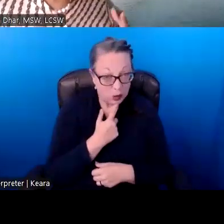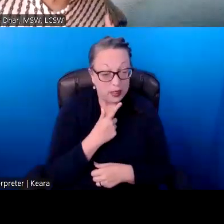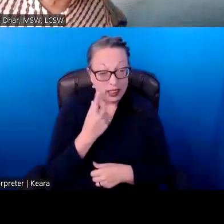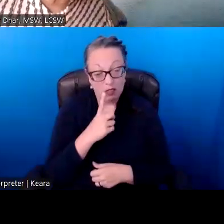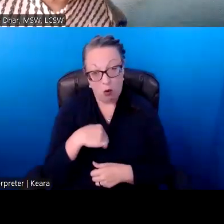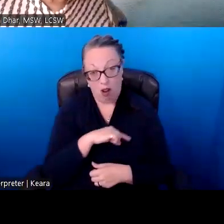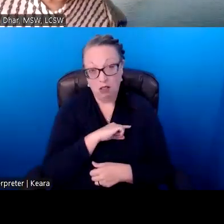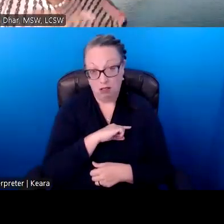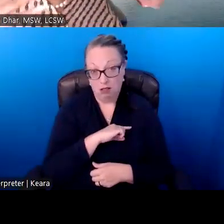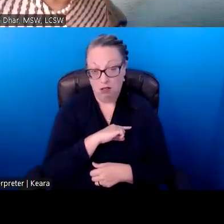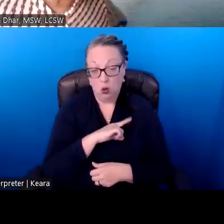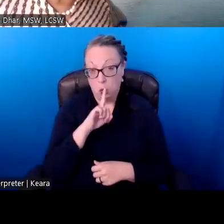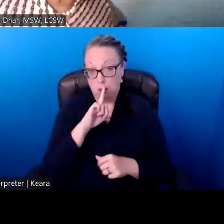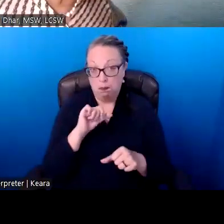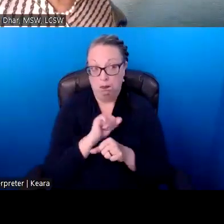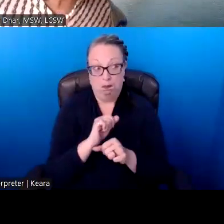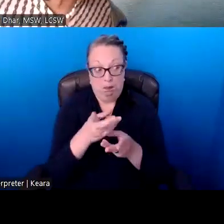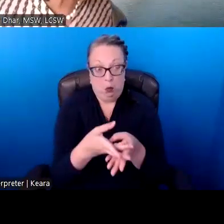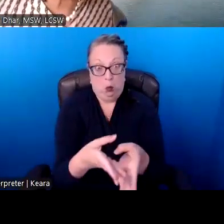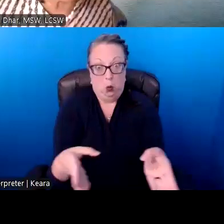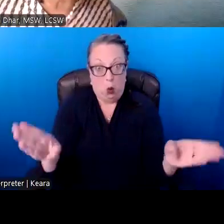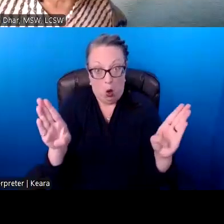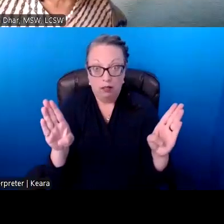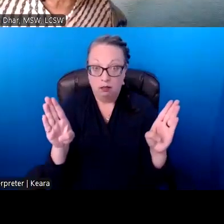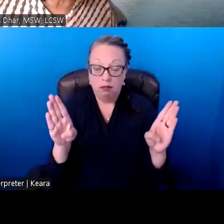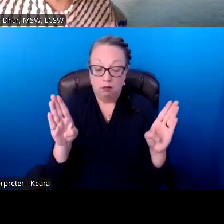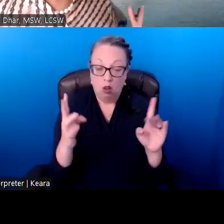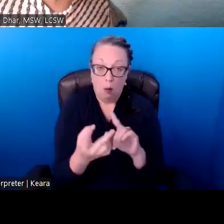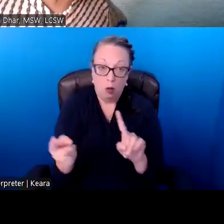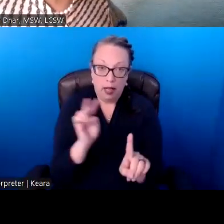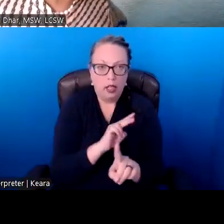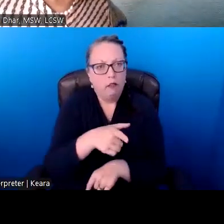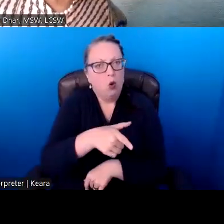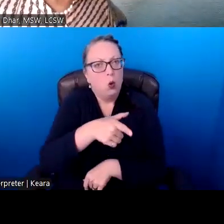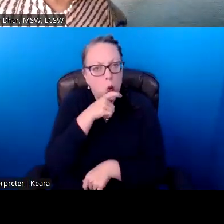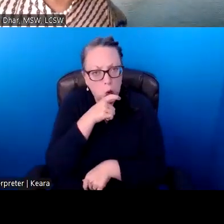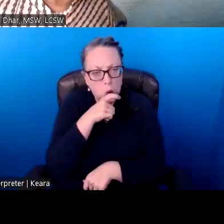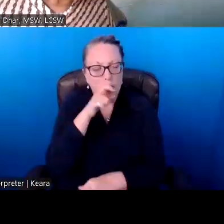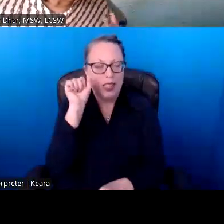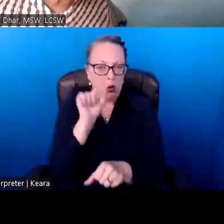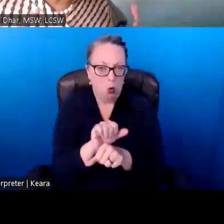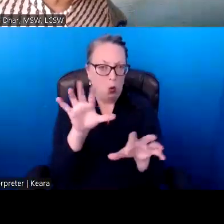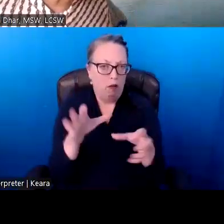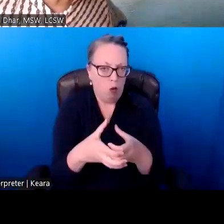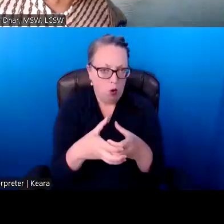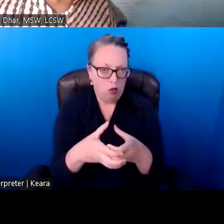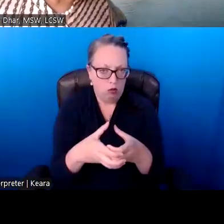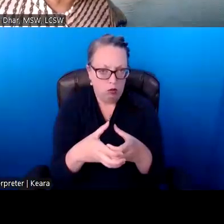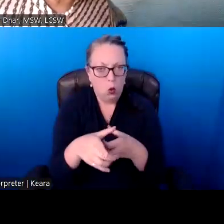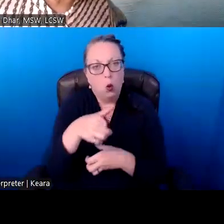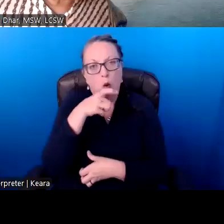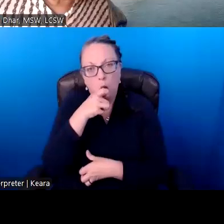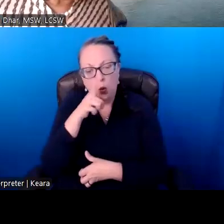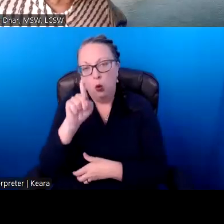us to really broaden our view of who is the workforce, who is the mental health workforce, whom do we need to